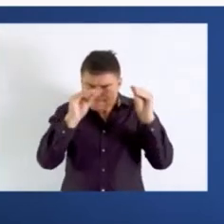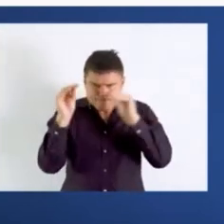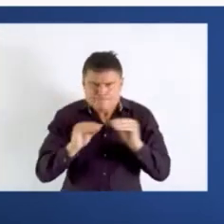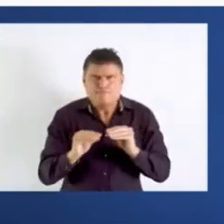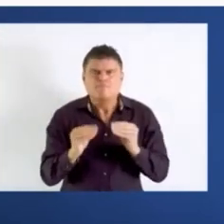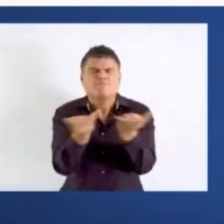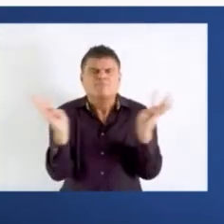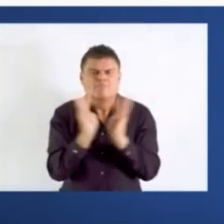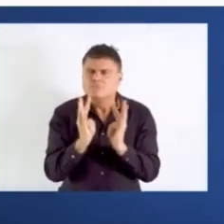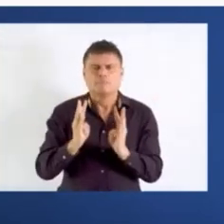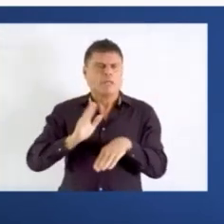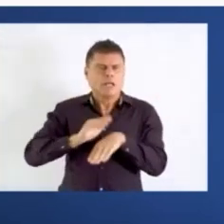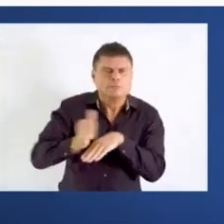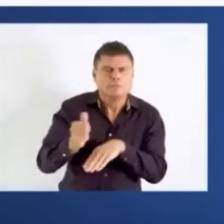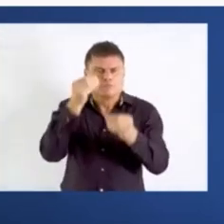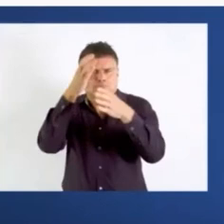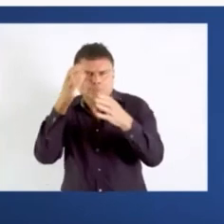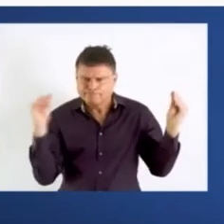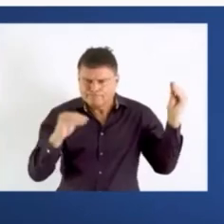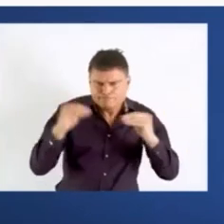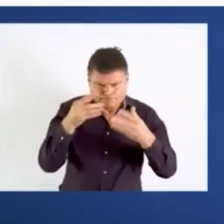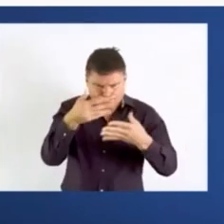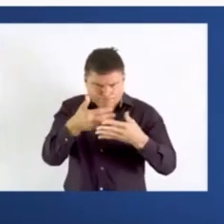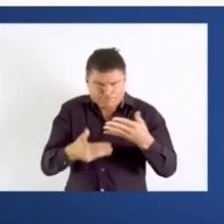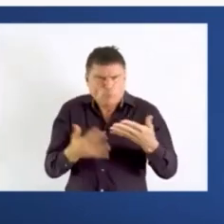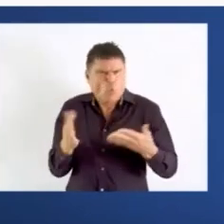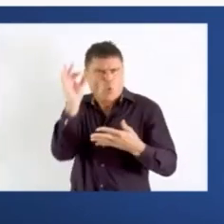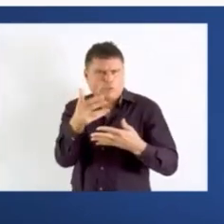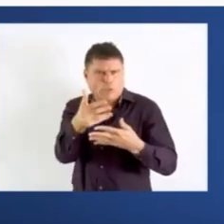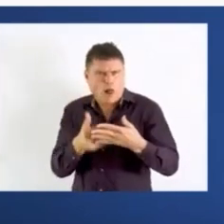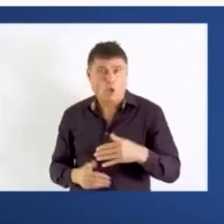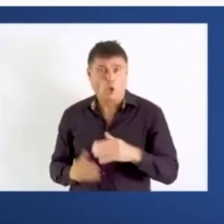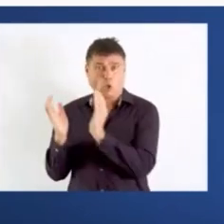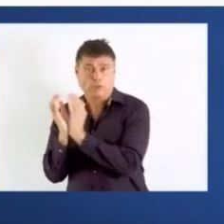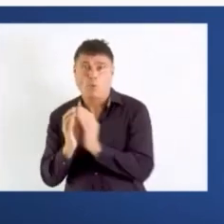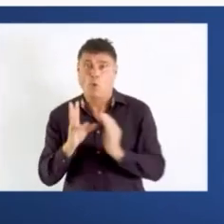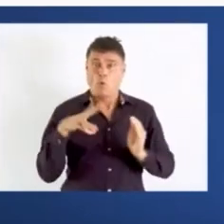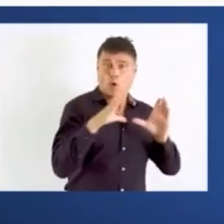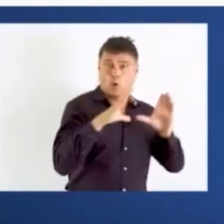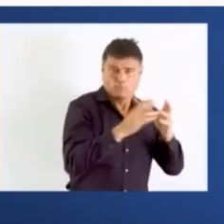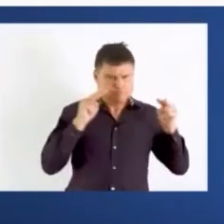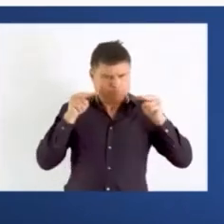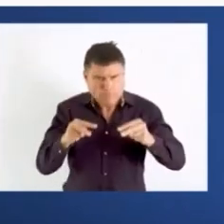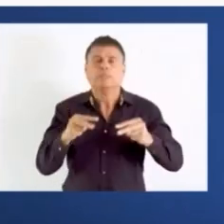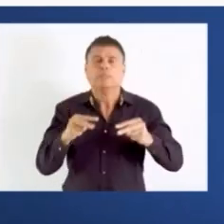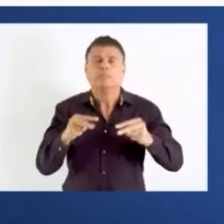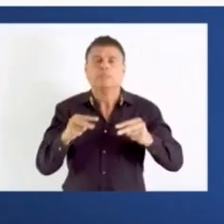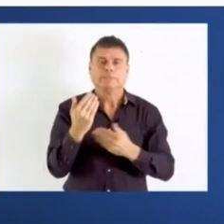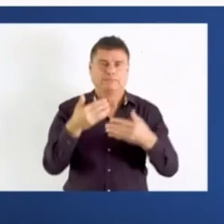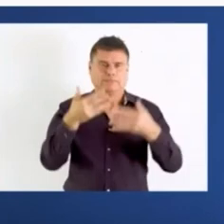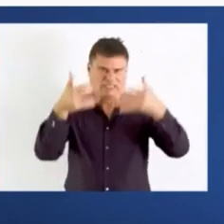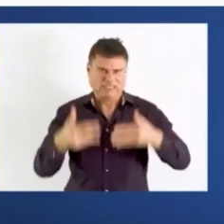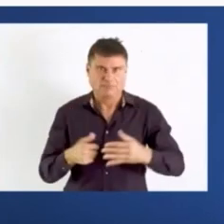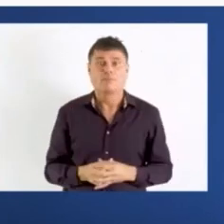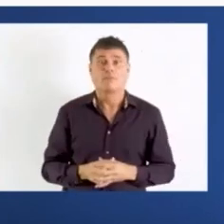process that started in 2011, when UNICEF joined the Washington Group on Disability Statistics. The